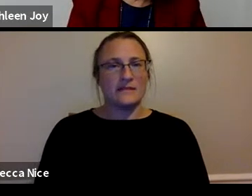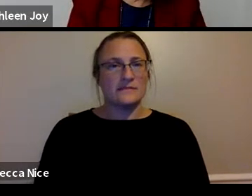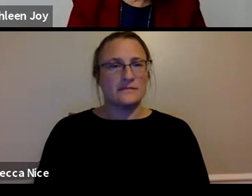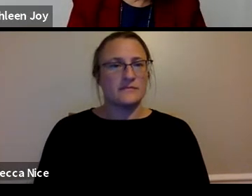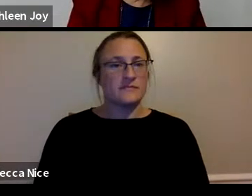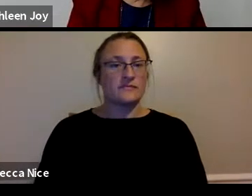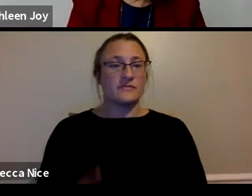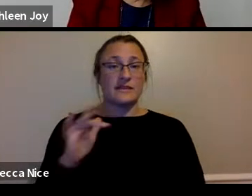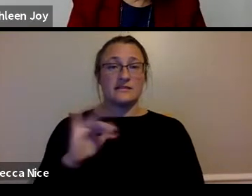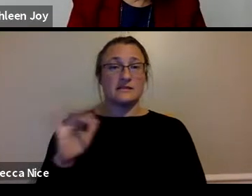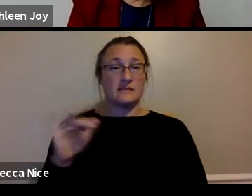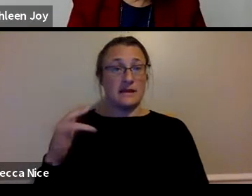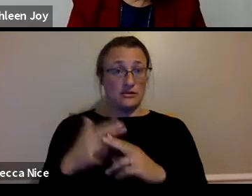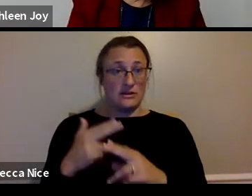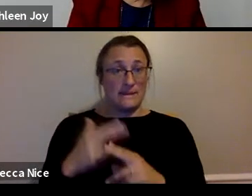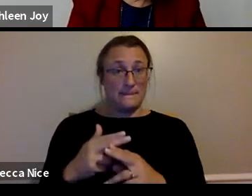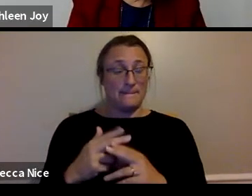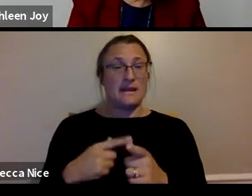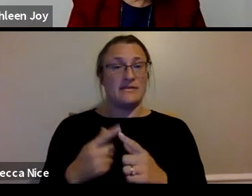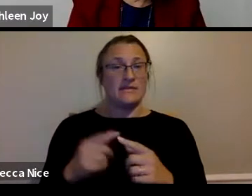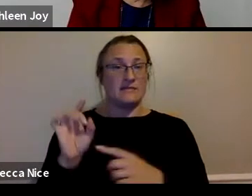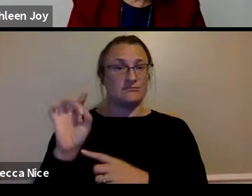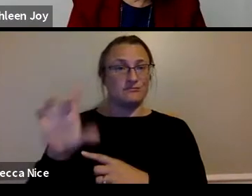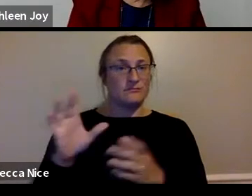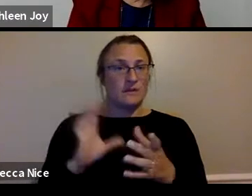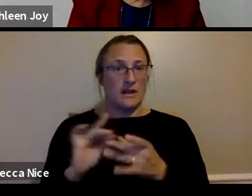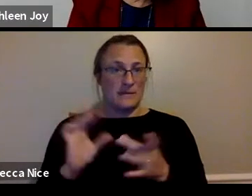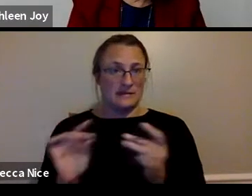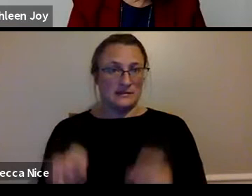Please spell your name and give us your comments.